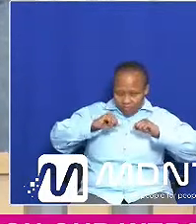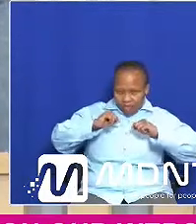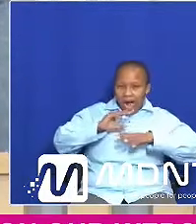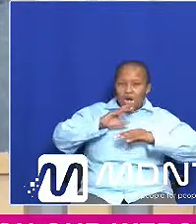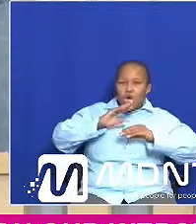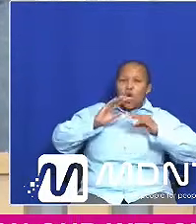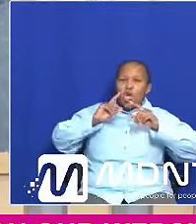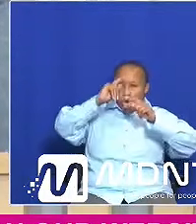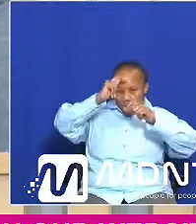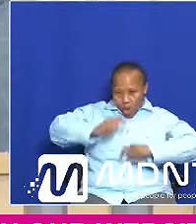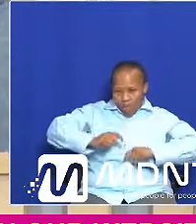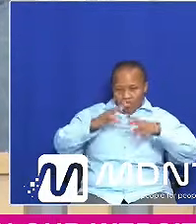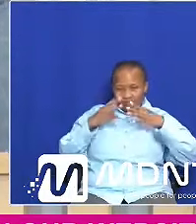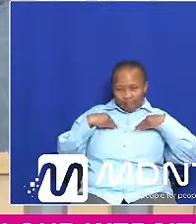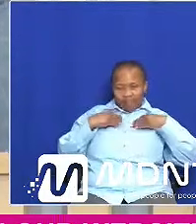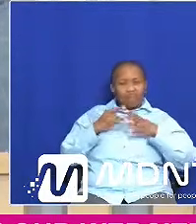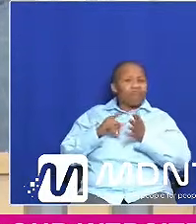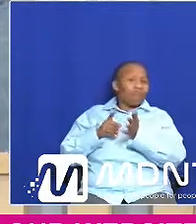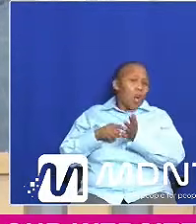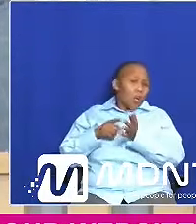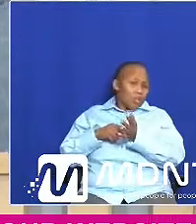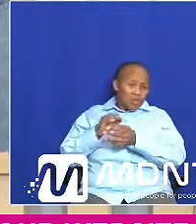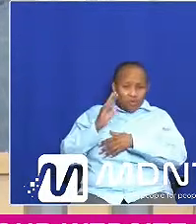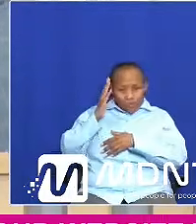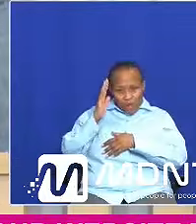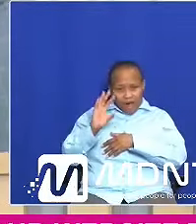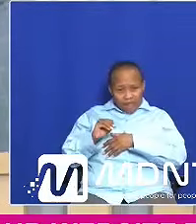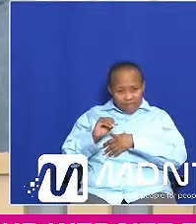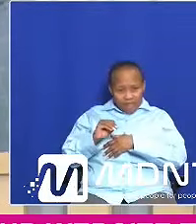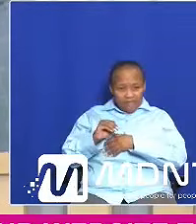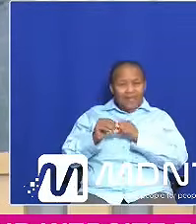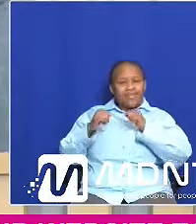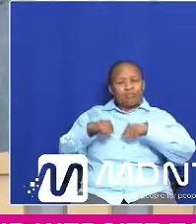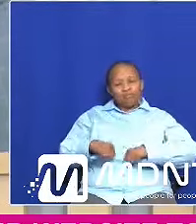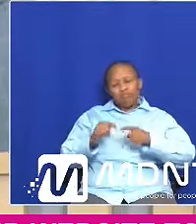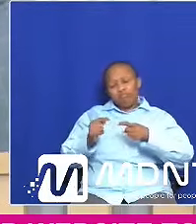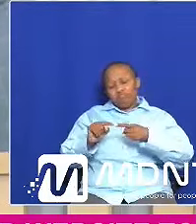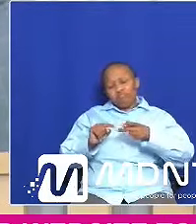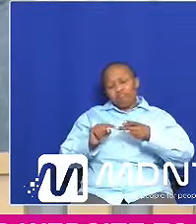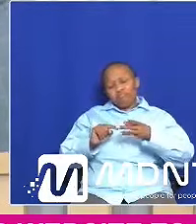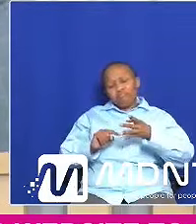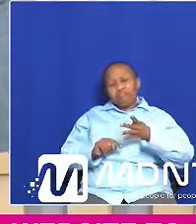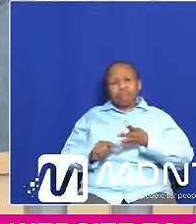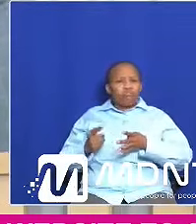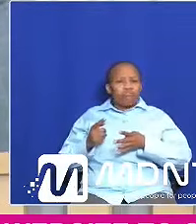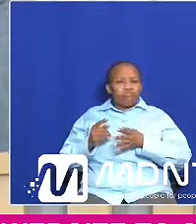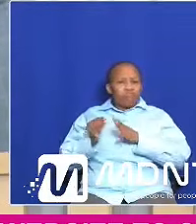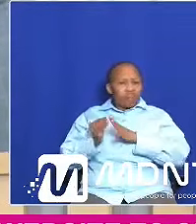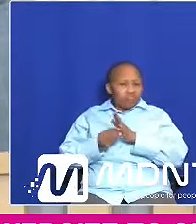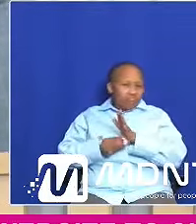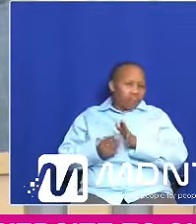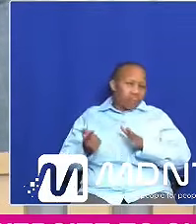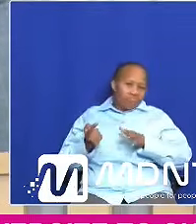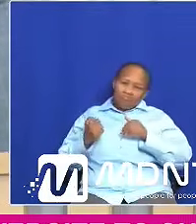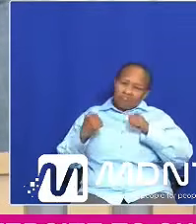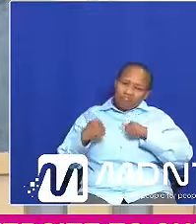I think they are there. I'm not sure. I don't remember on top of my head, but I don't, because earlier I explained that I don't